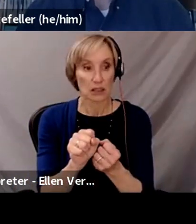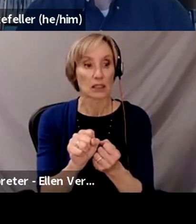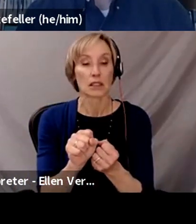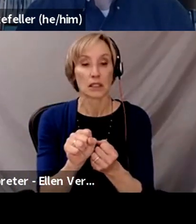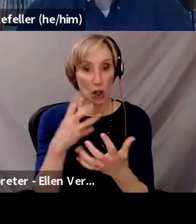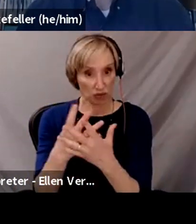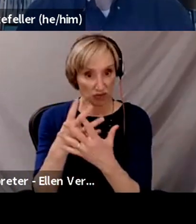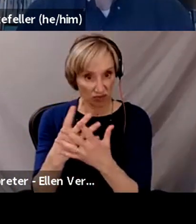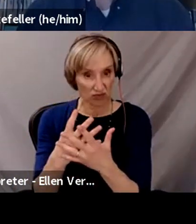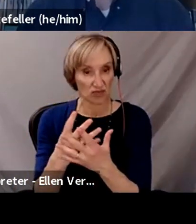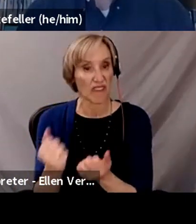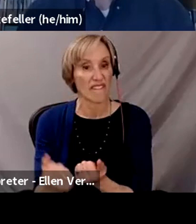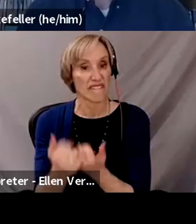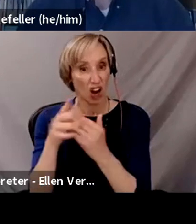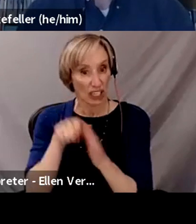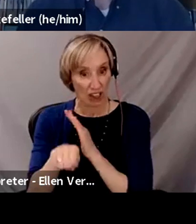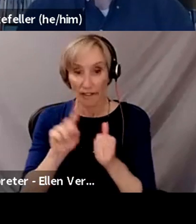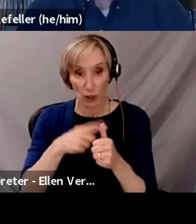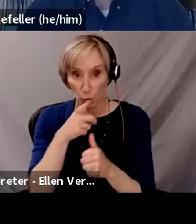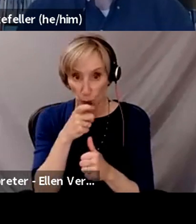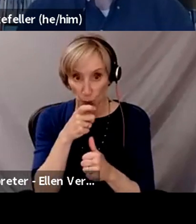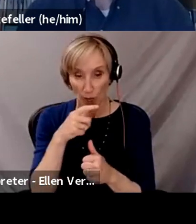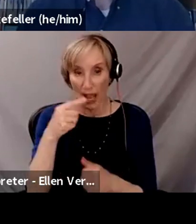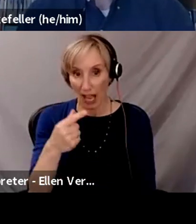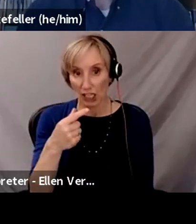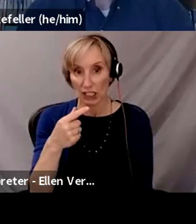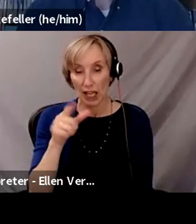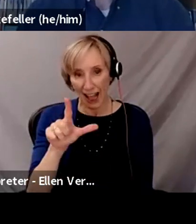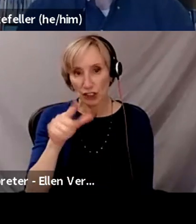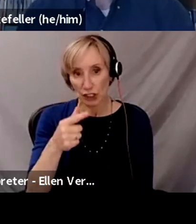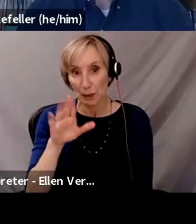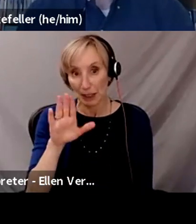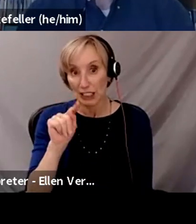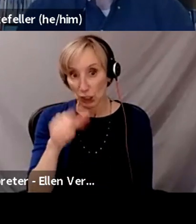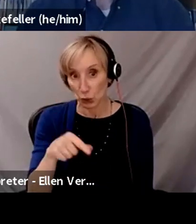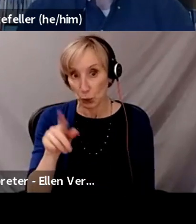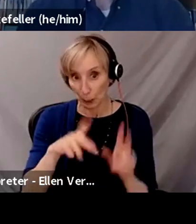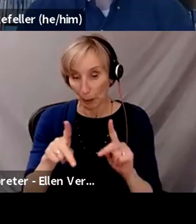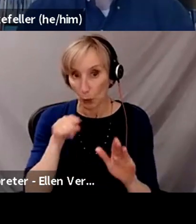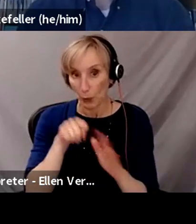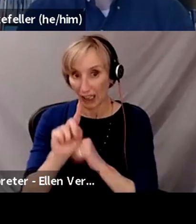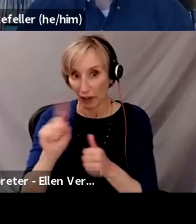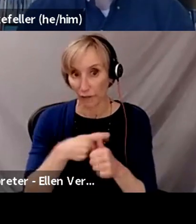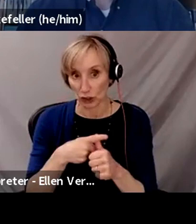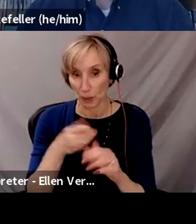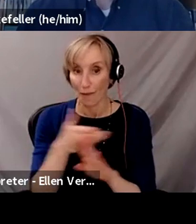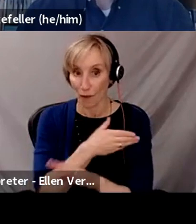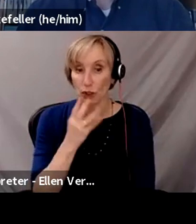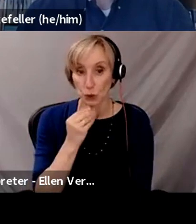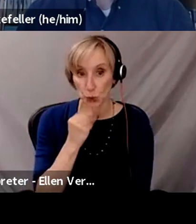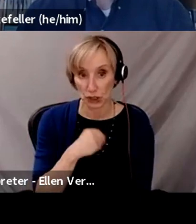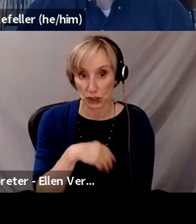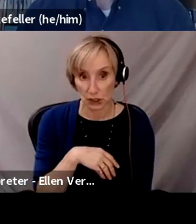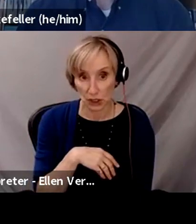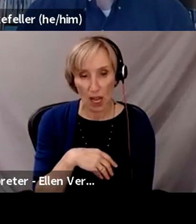LGBTQ folks. And I started realizing, I used to think to myself, my God, how could the